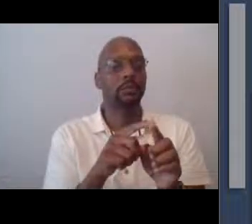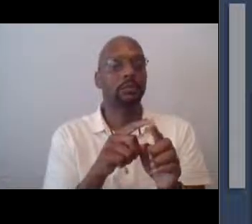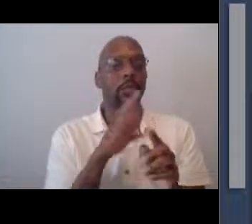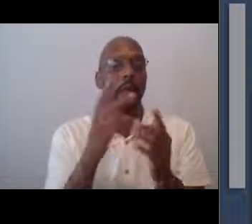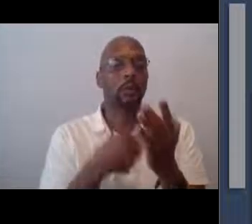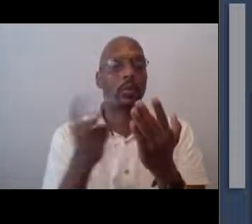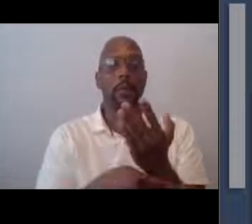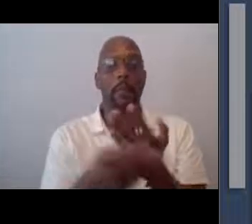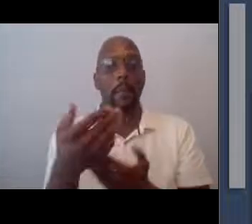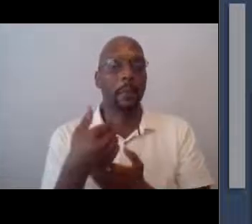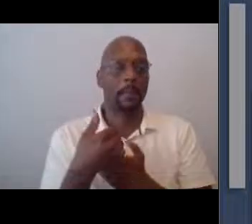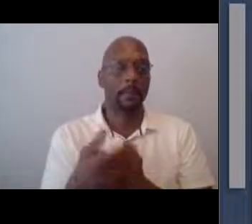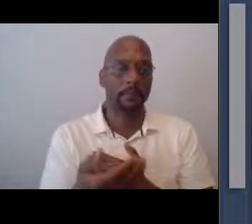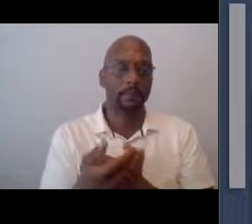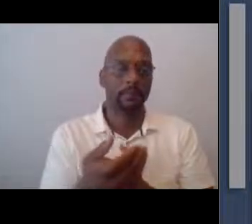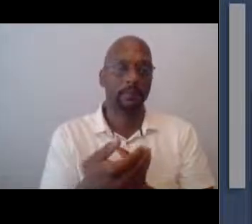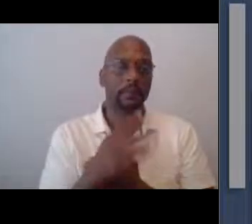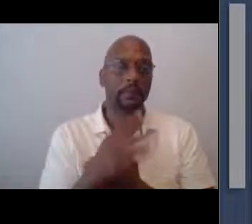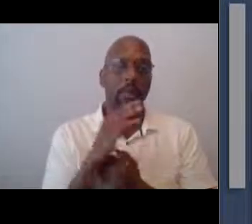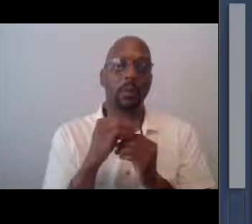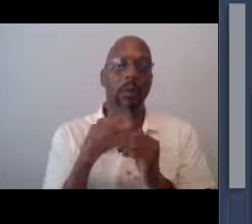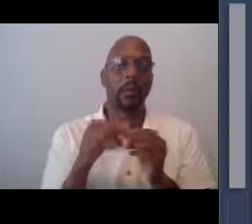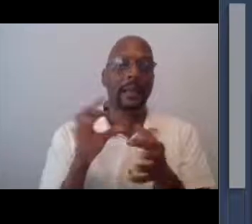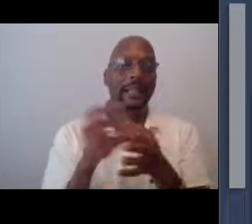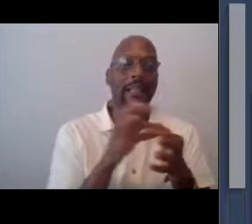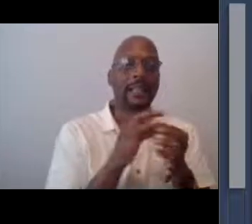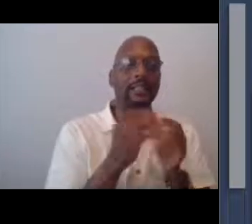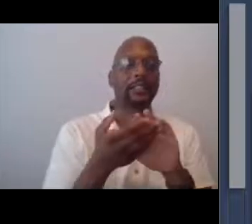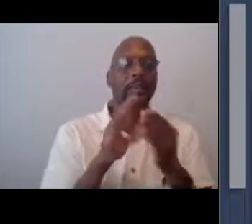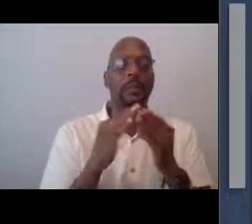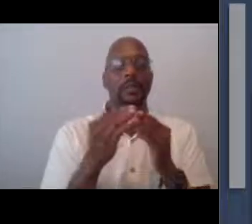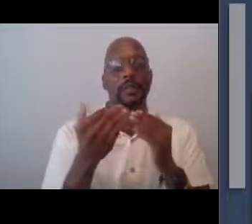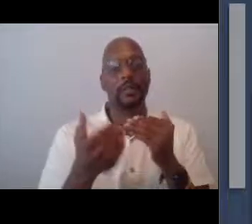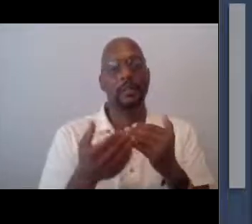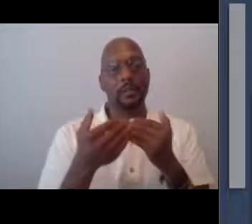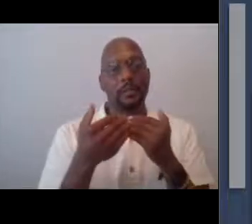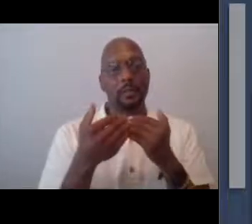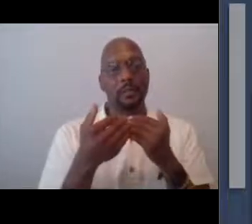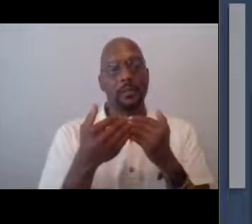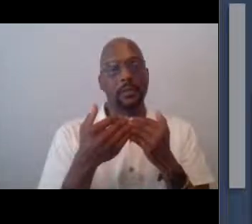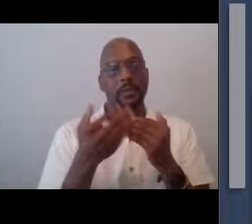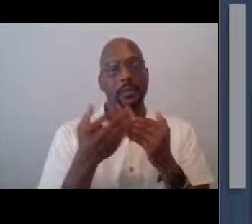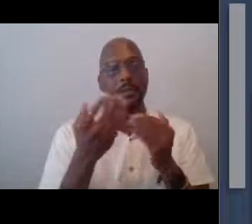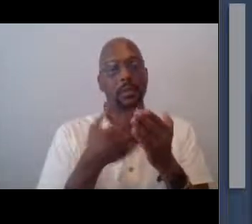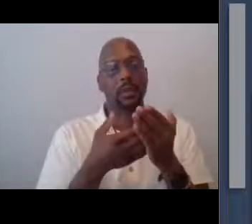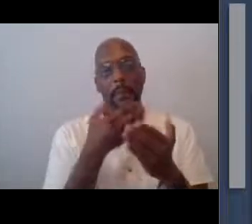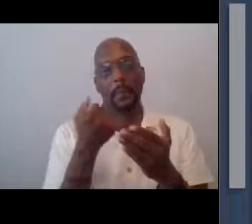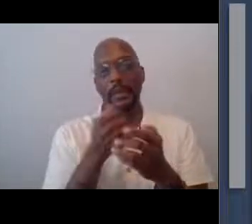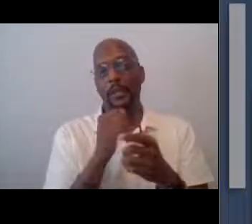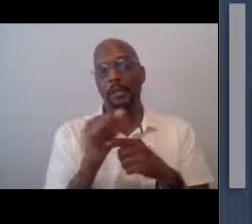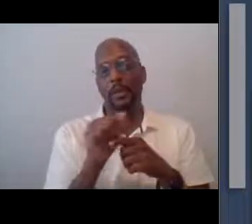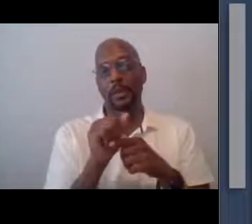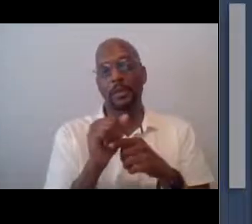will talk to you more about the reconnecting communities and what are some of the best practices related to reconnecting communities